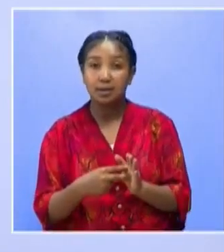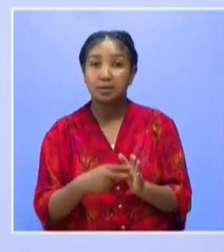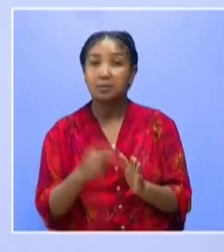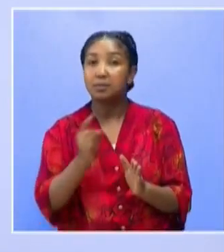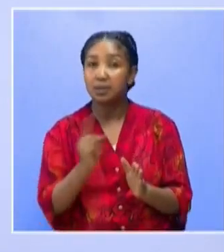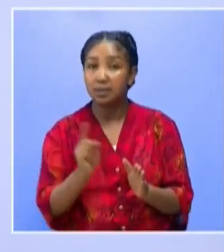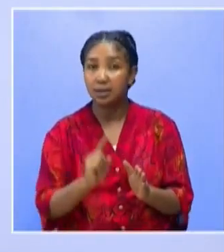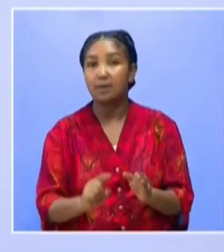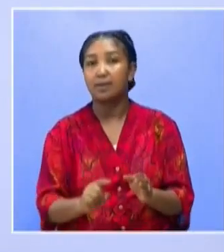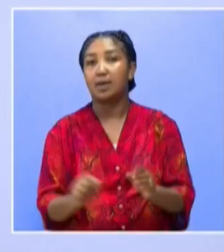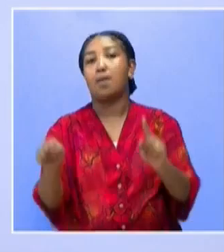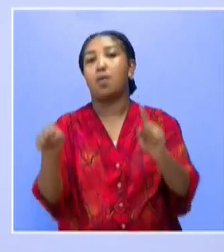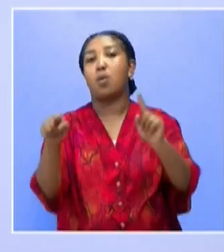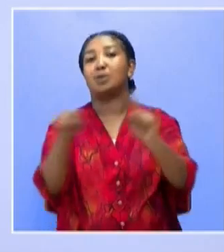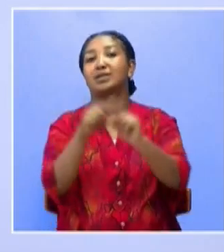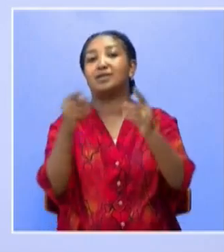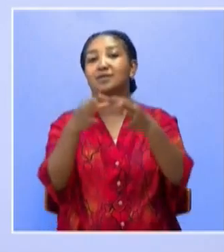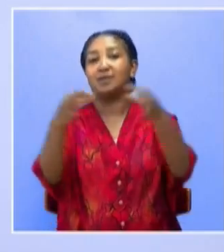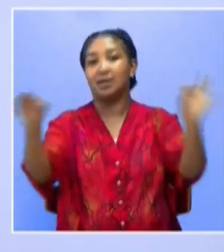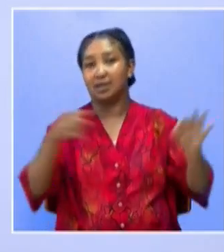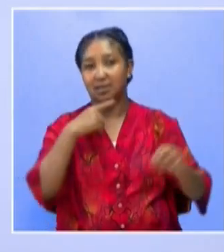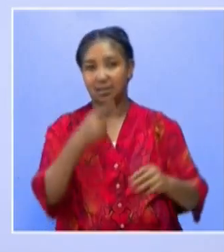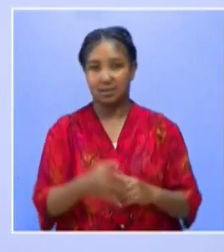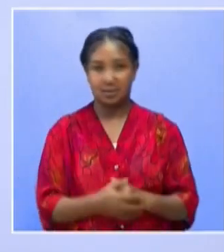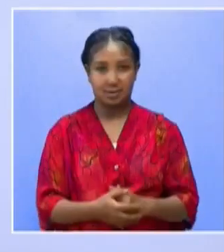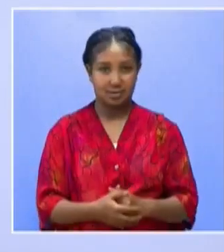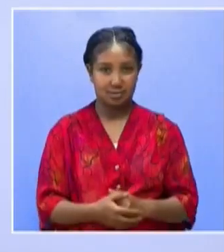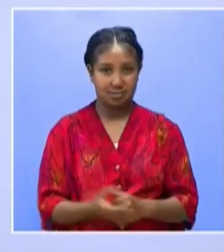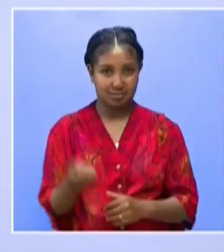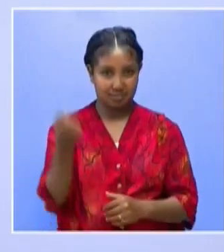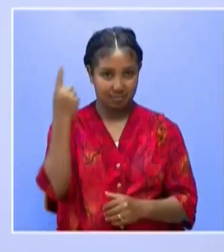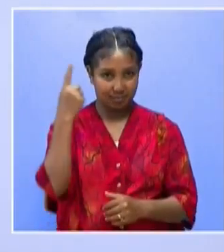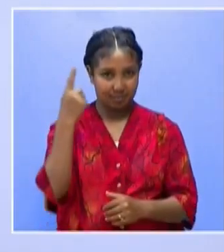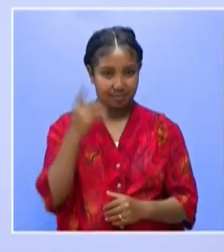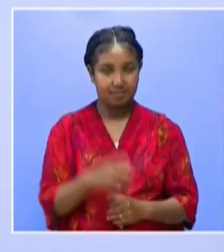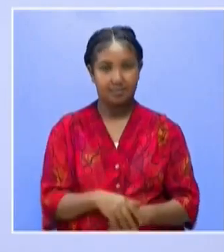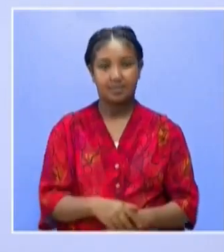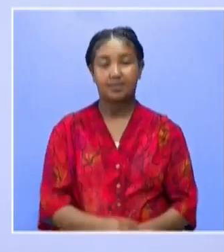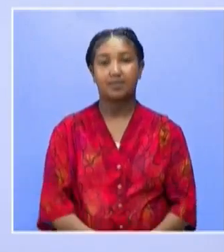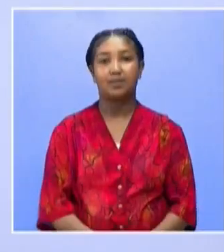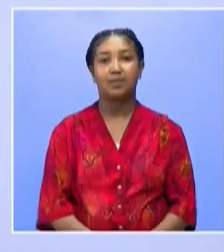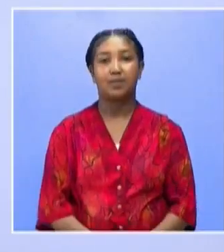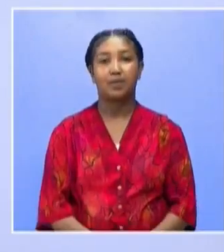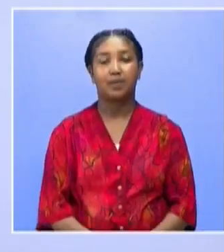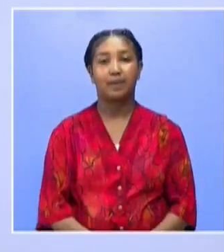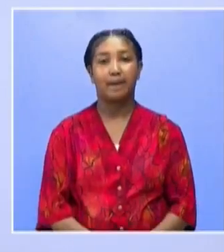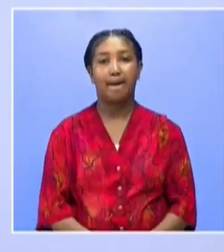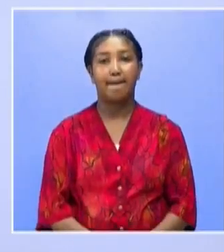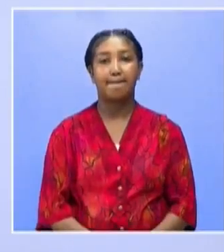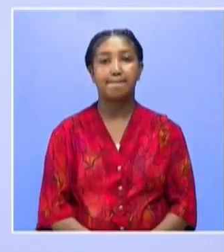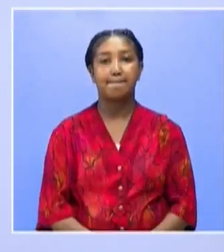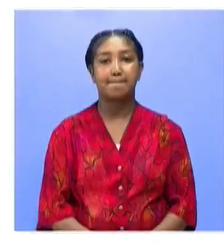what? Positive statement. Is it clear? Come on.